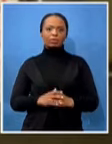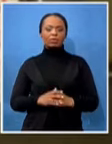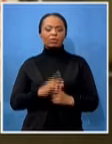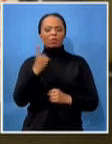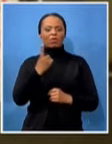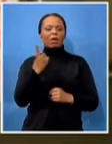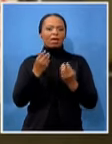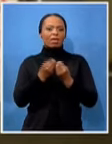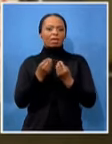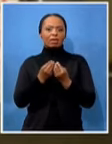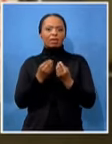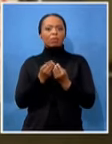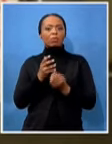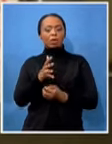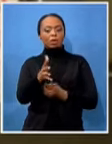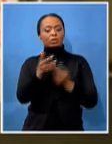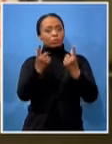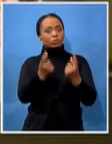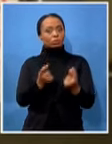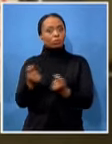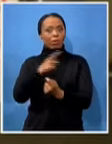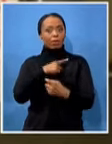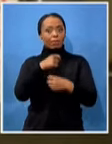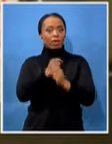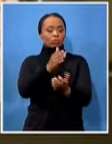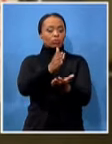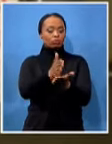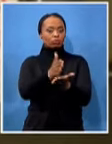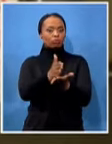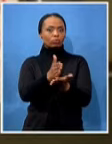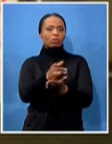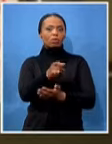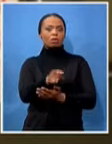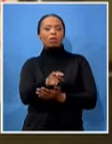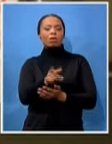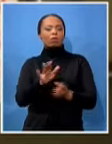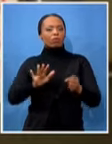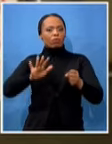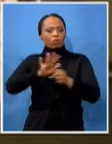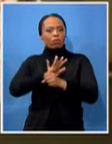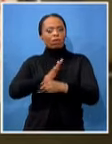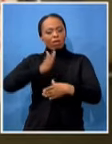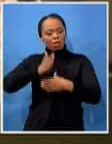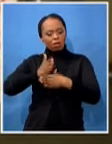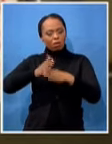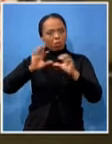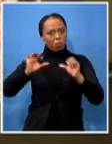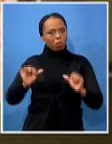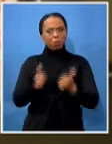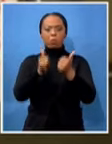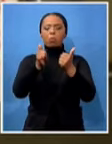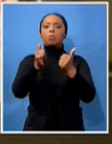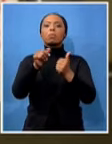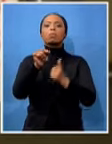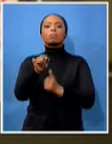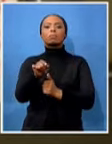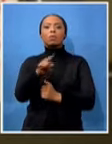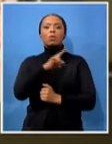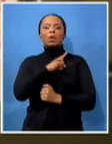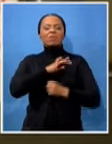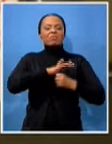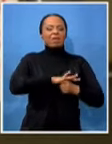that, NASREC becomes fully functional and able to alleviate the pressure from the facilities around the south